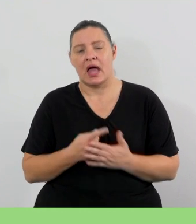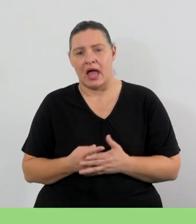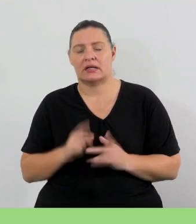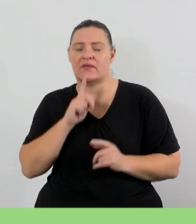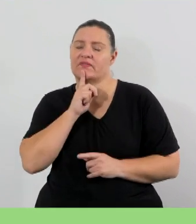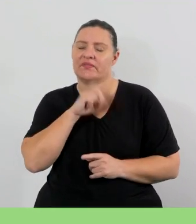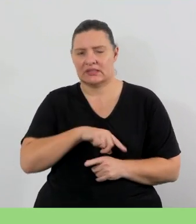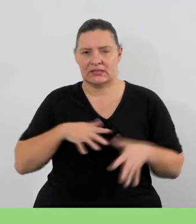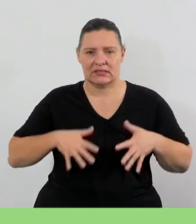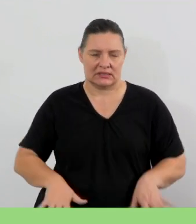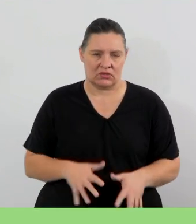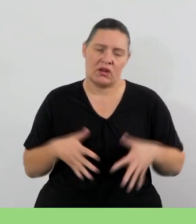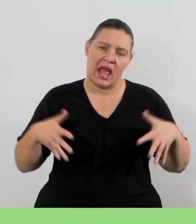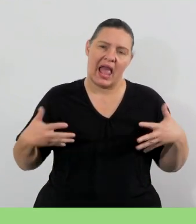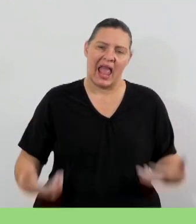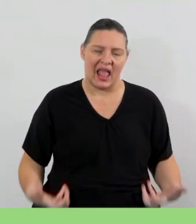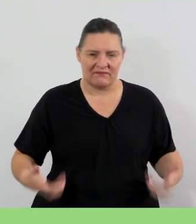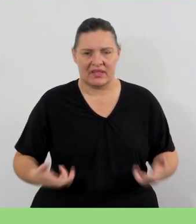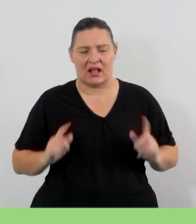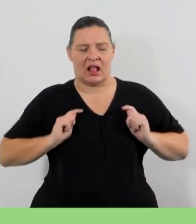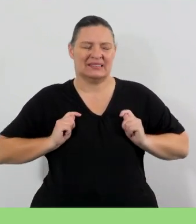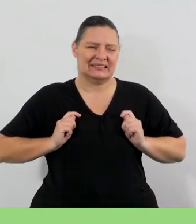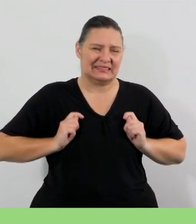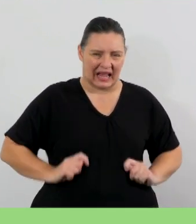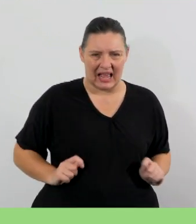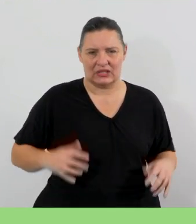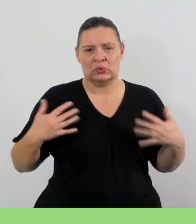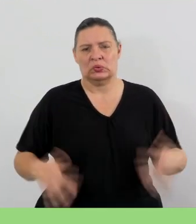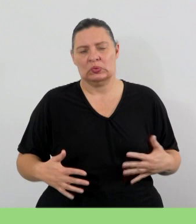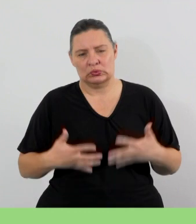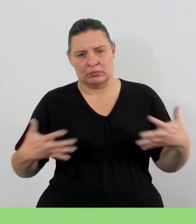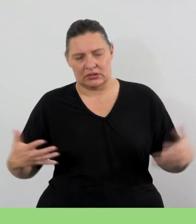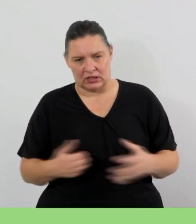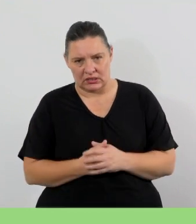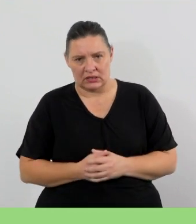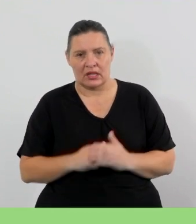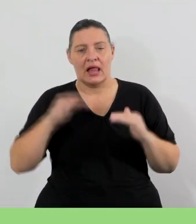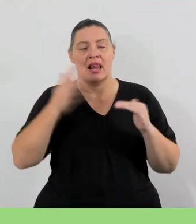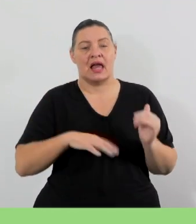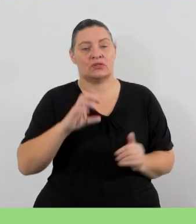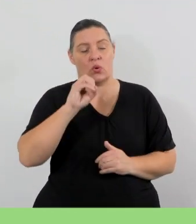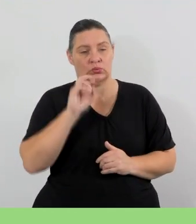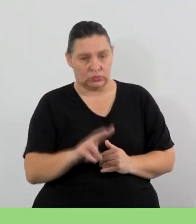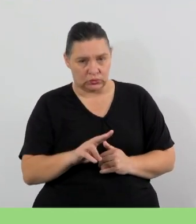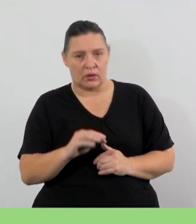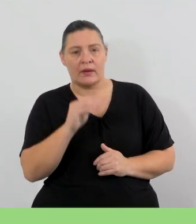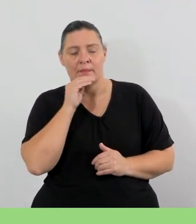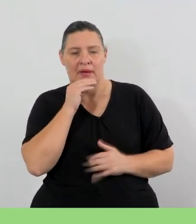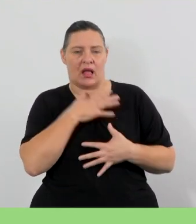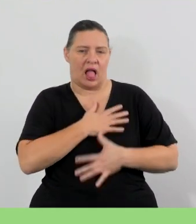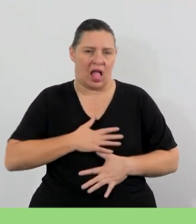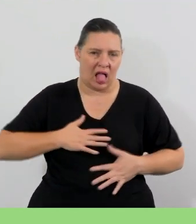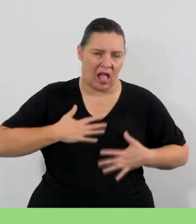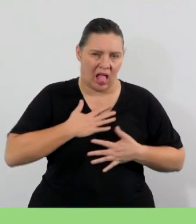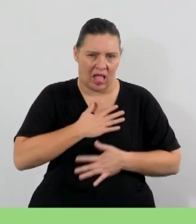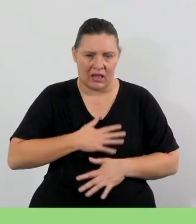and fatigue. You are going to feel heavy and exhausted extremely. So now less oxygen will then cause